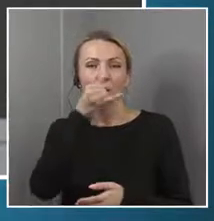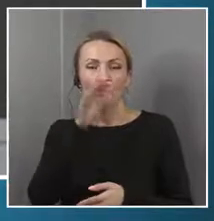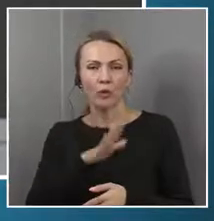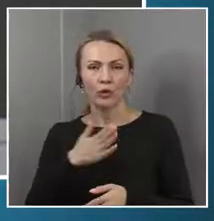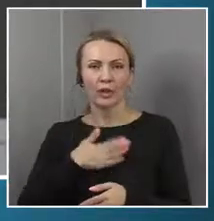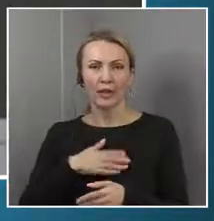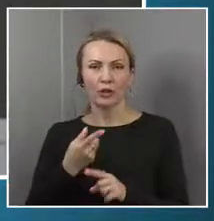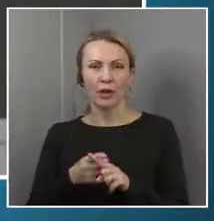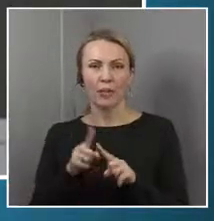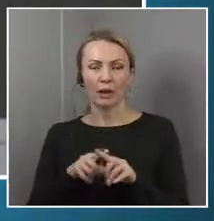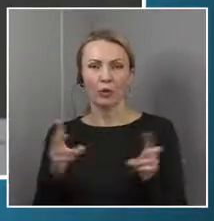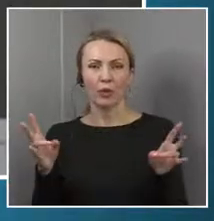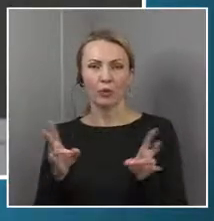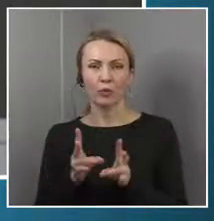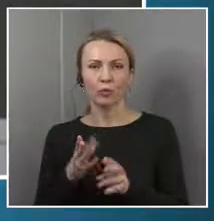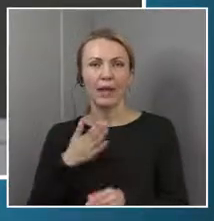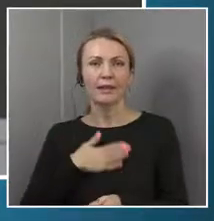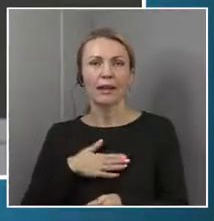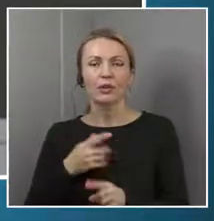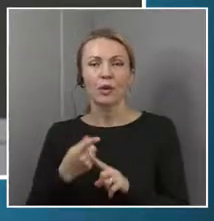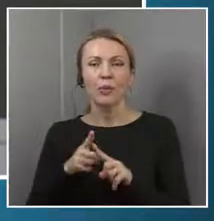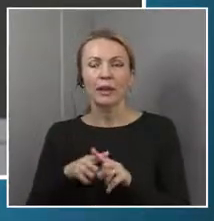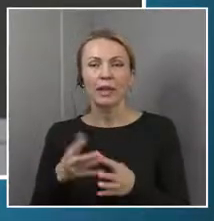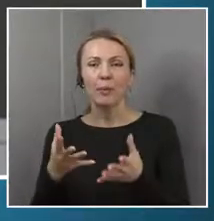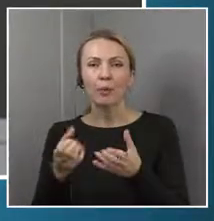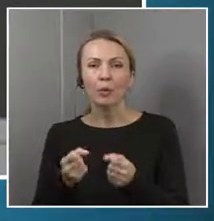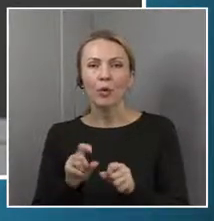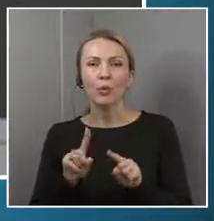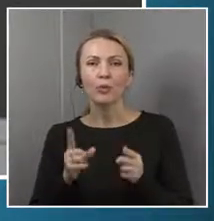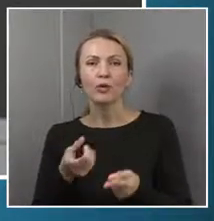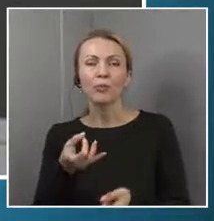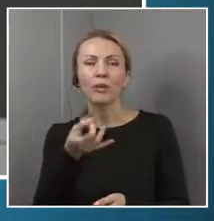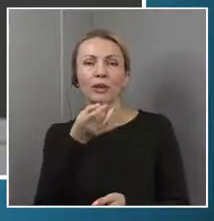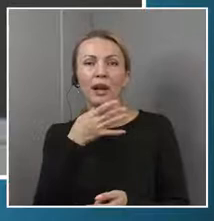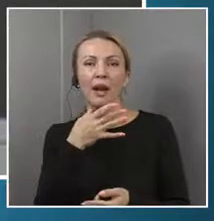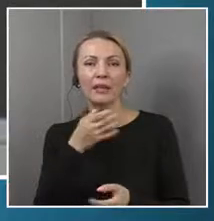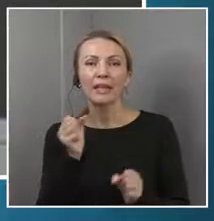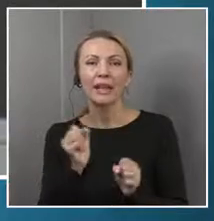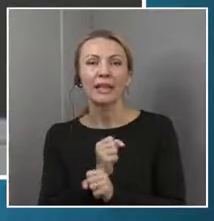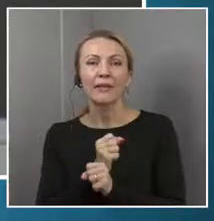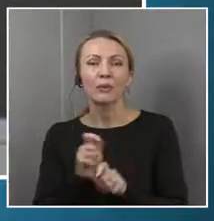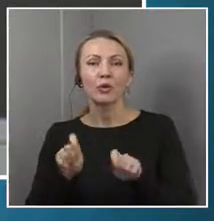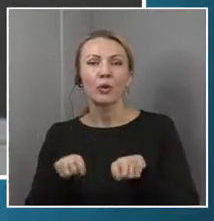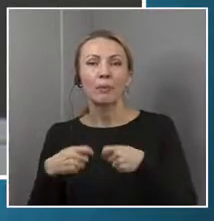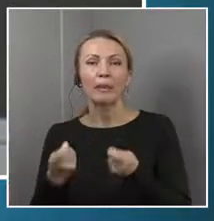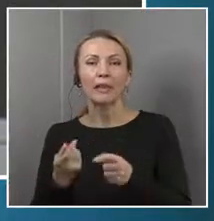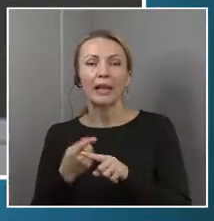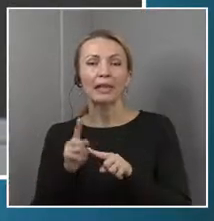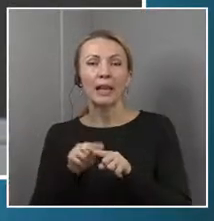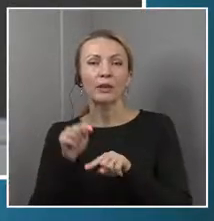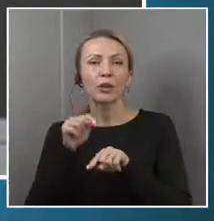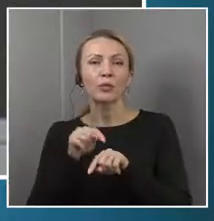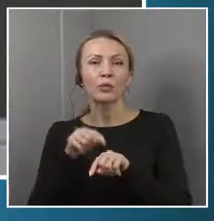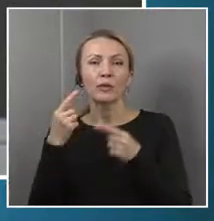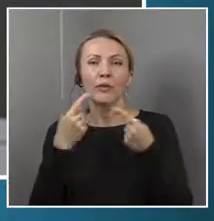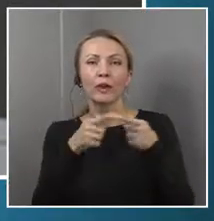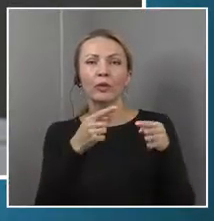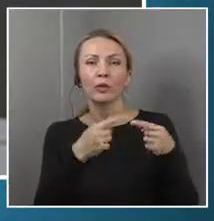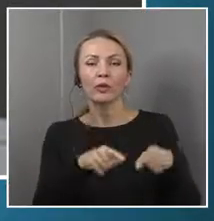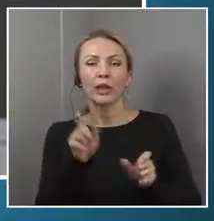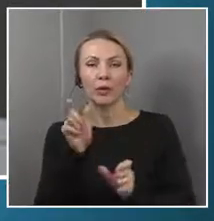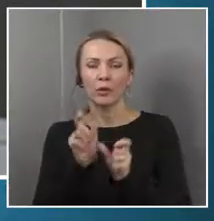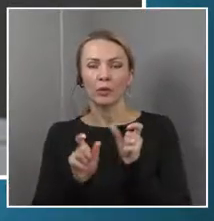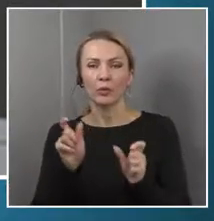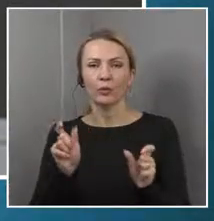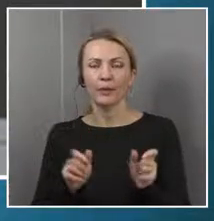And if you can't really tell why you need this, why you collect this, you